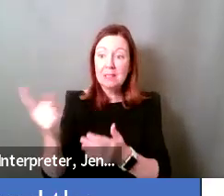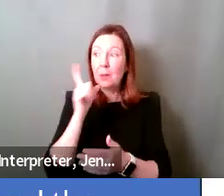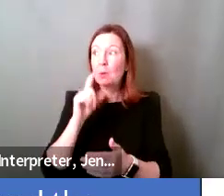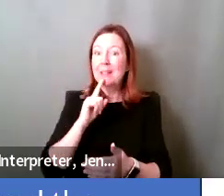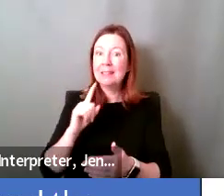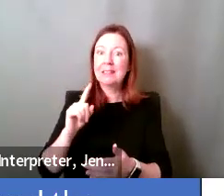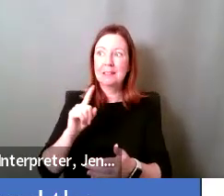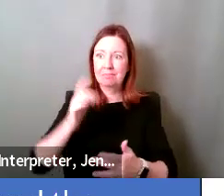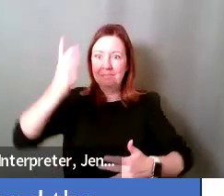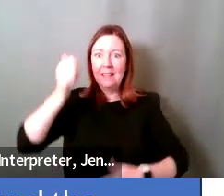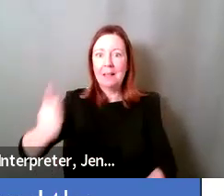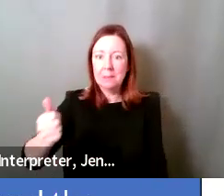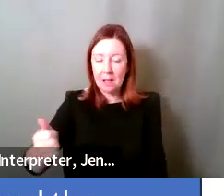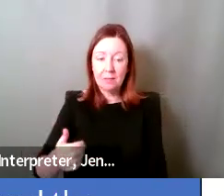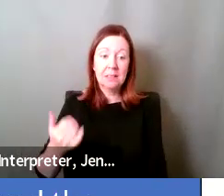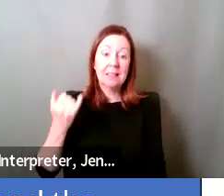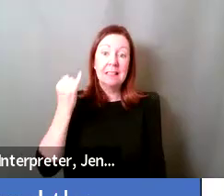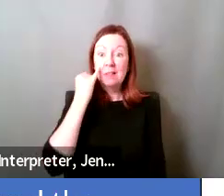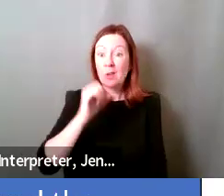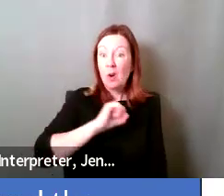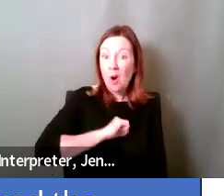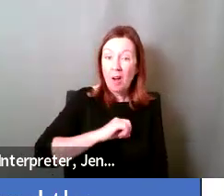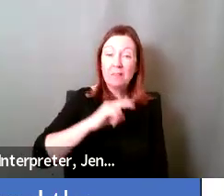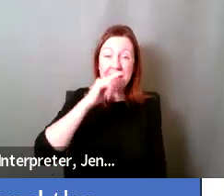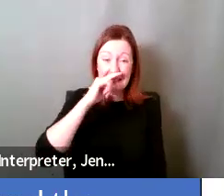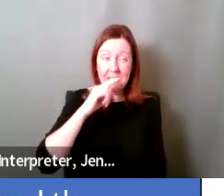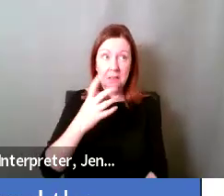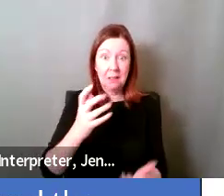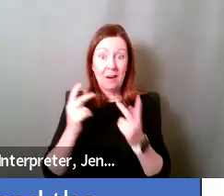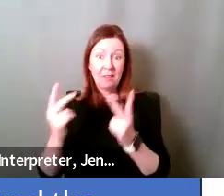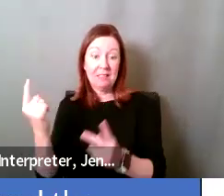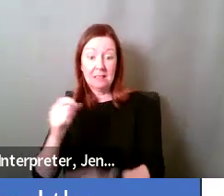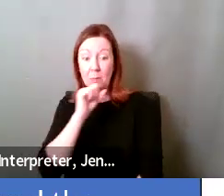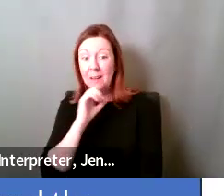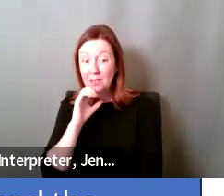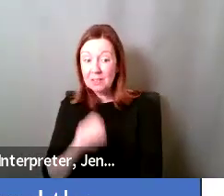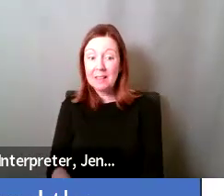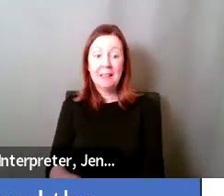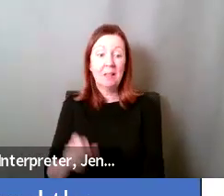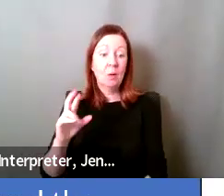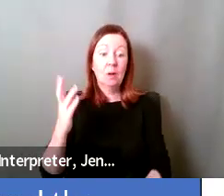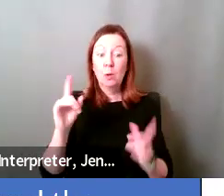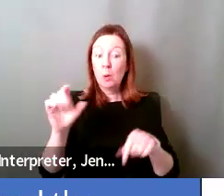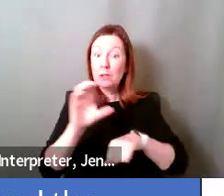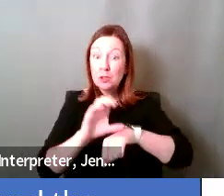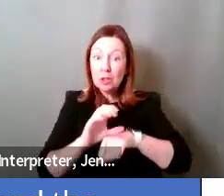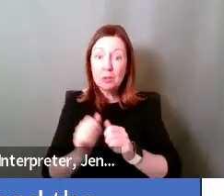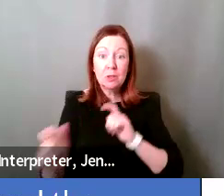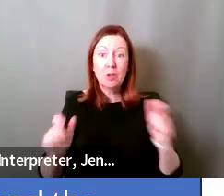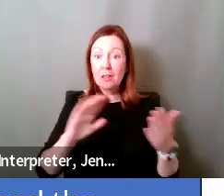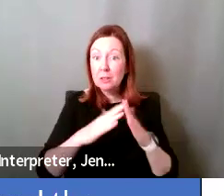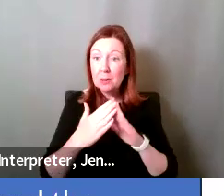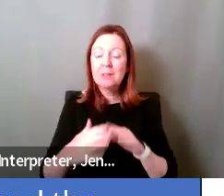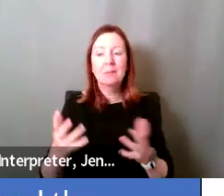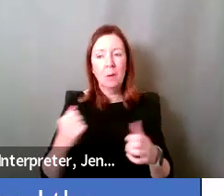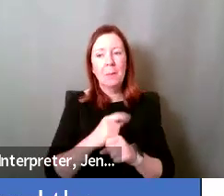be very sick. So if you have a cough, you're sneezing, and you're going to visit someone elderly, or if you're going to go to church with a large community,